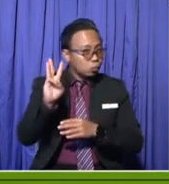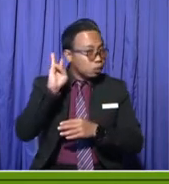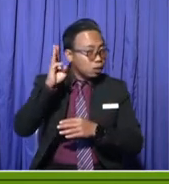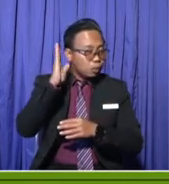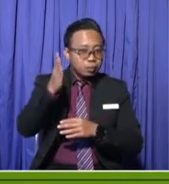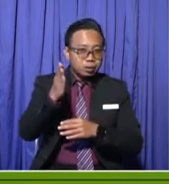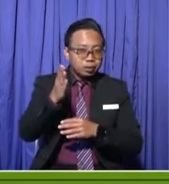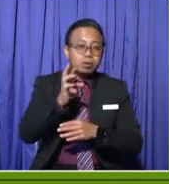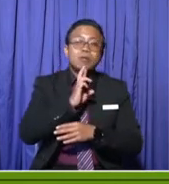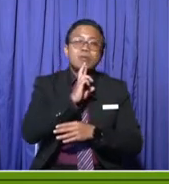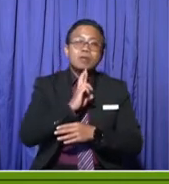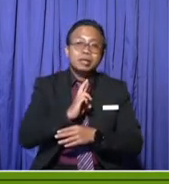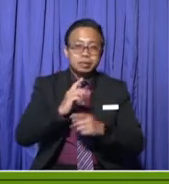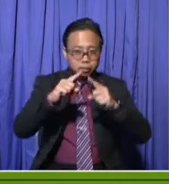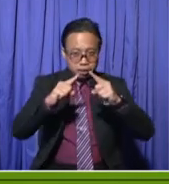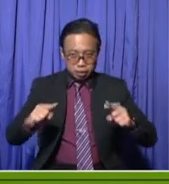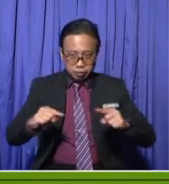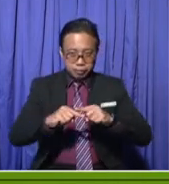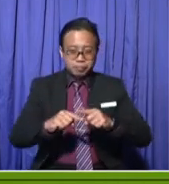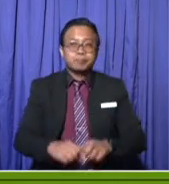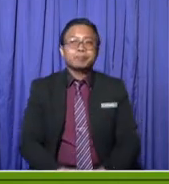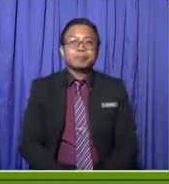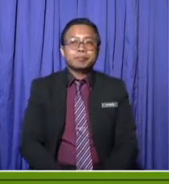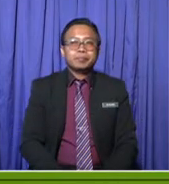red triangle.